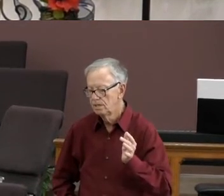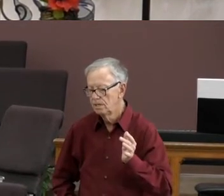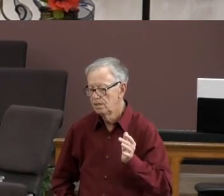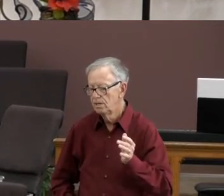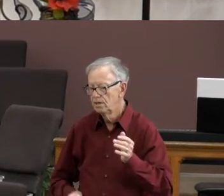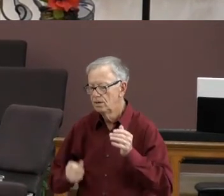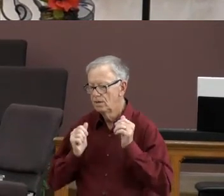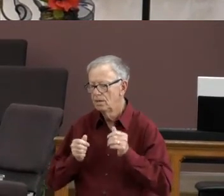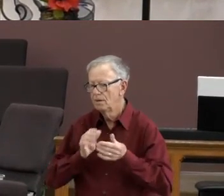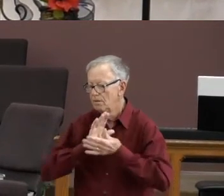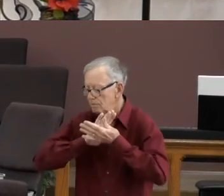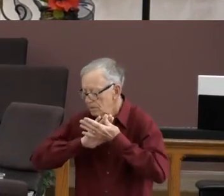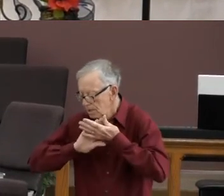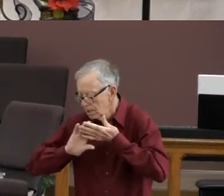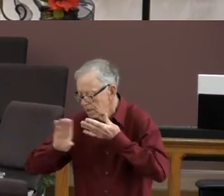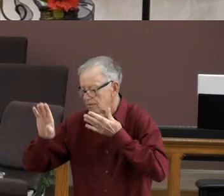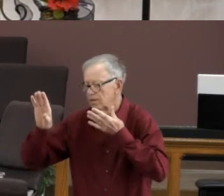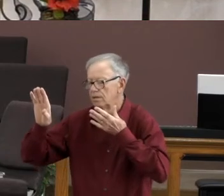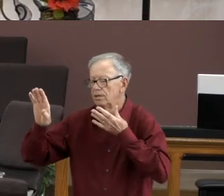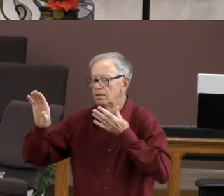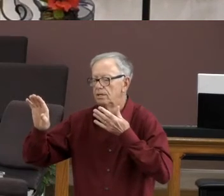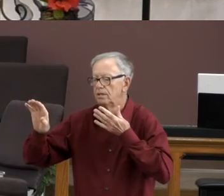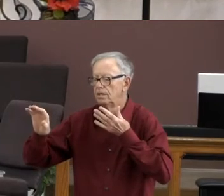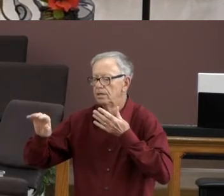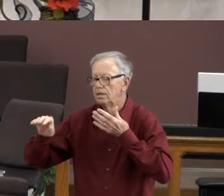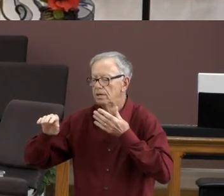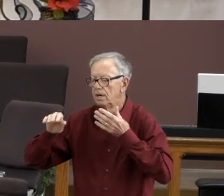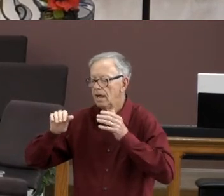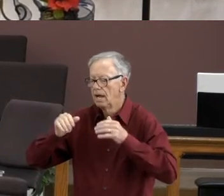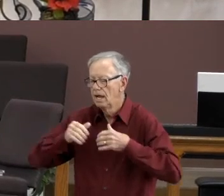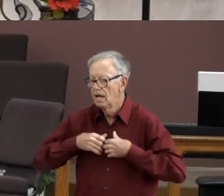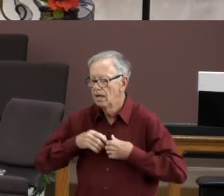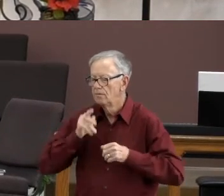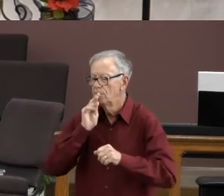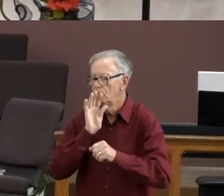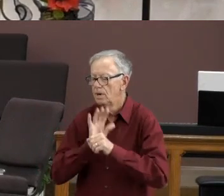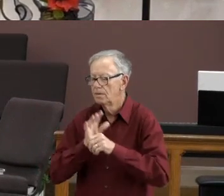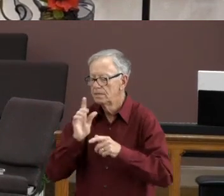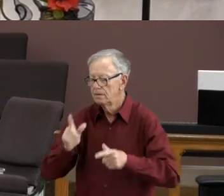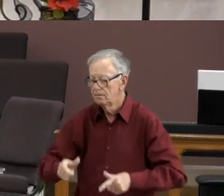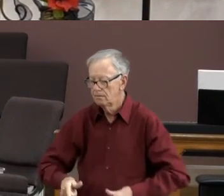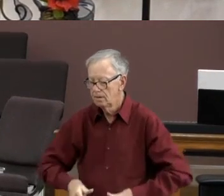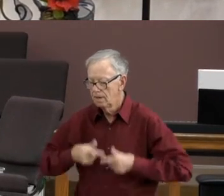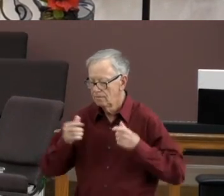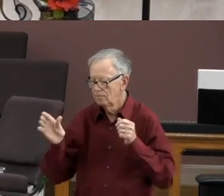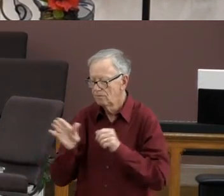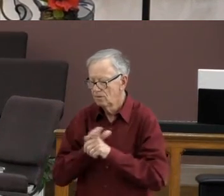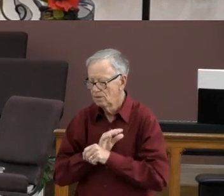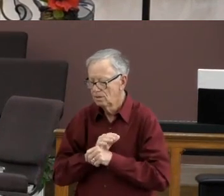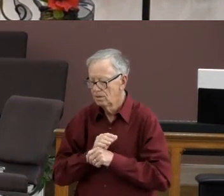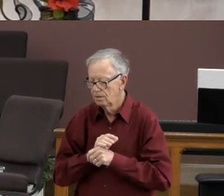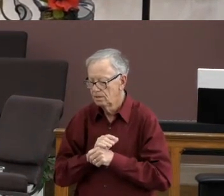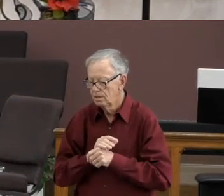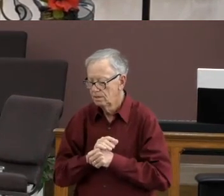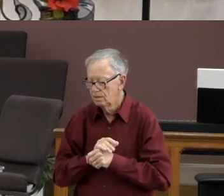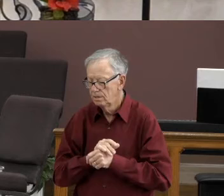We can be forgiven and have the promise of life full and abundant